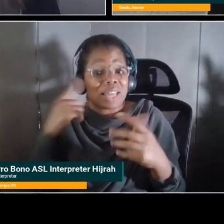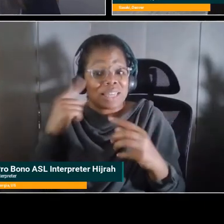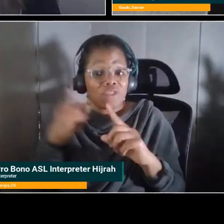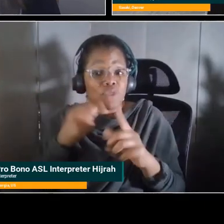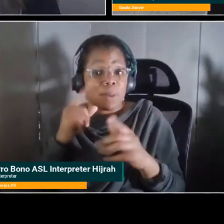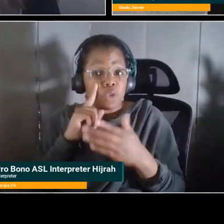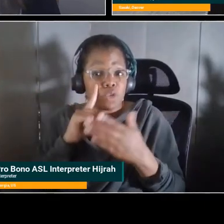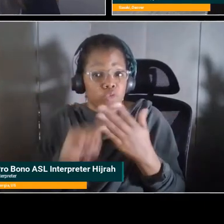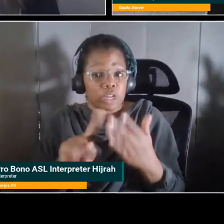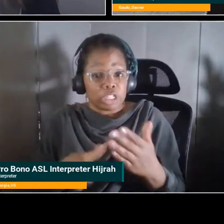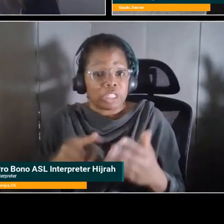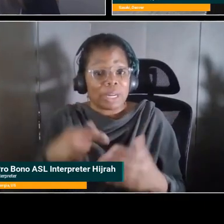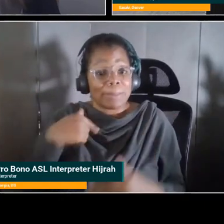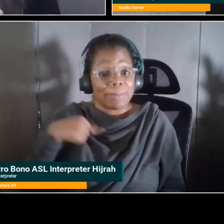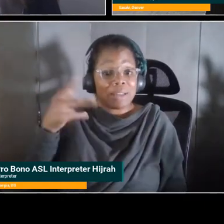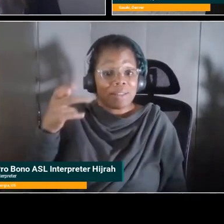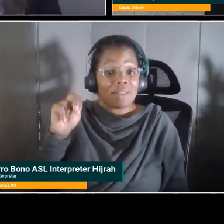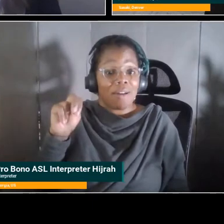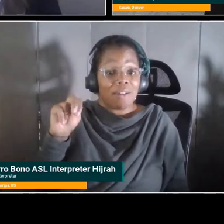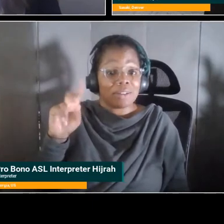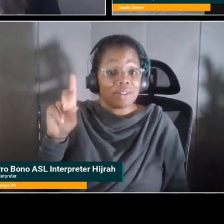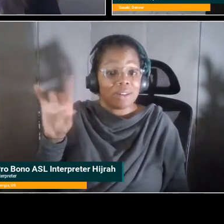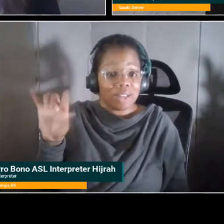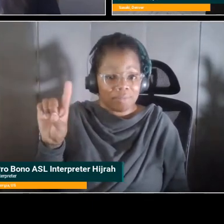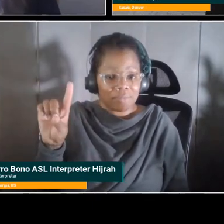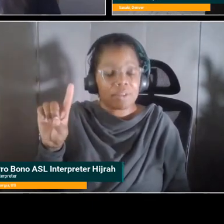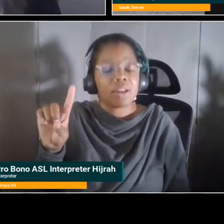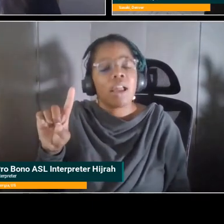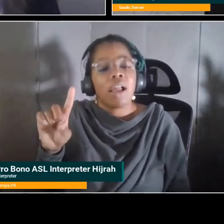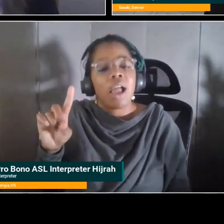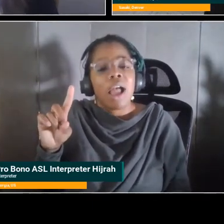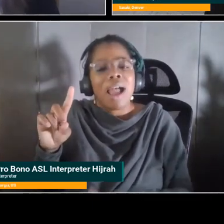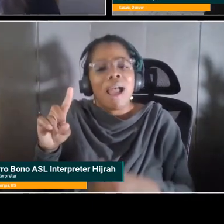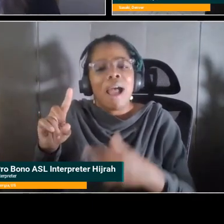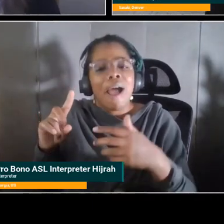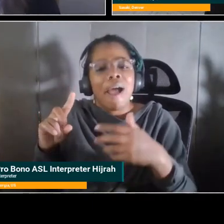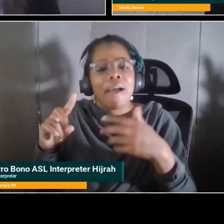that Lon and I did at Sasaki was just the need to